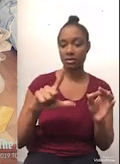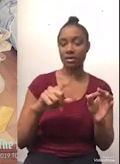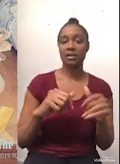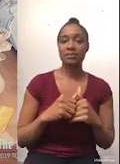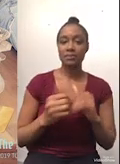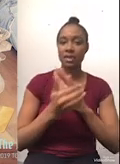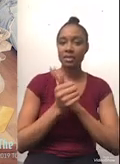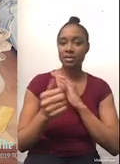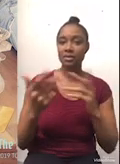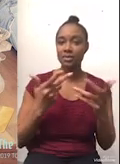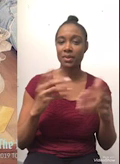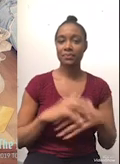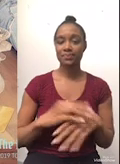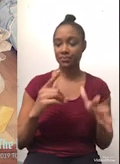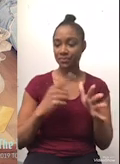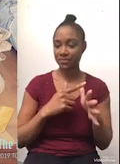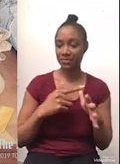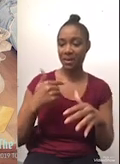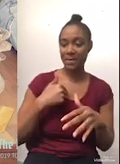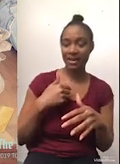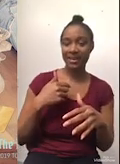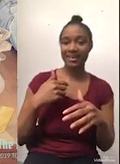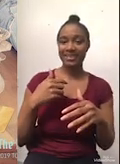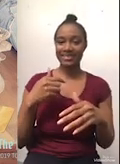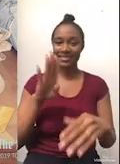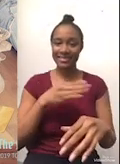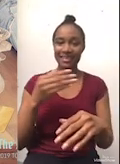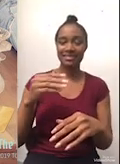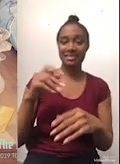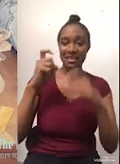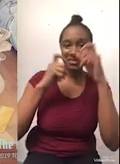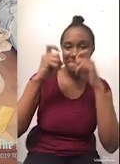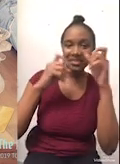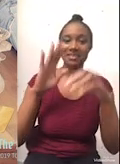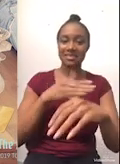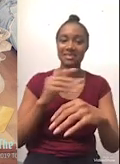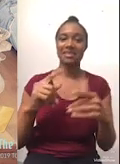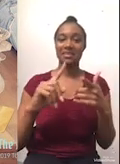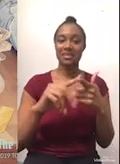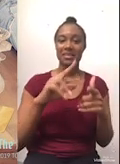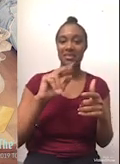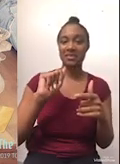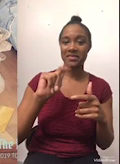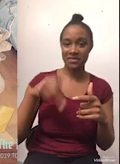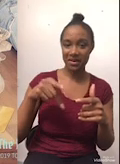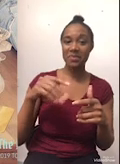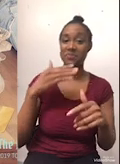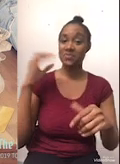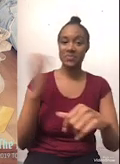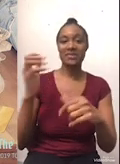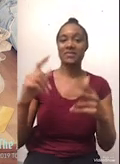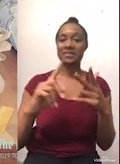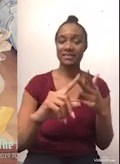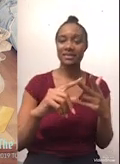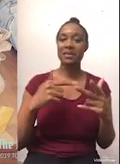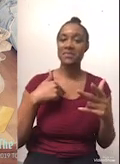expressions. Kun, I can rap powerfully. Kogiel, since I am a singer, my specialty